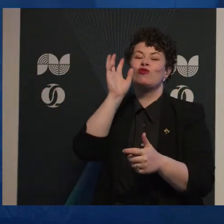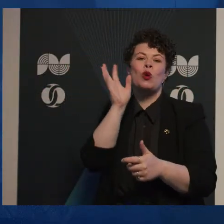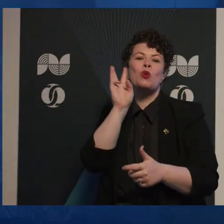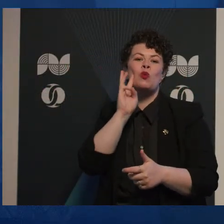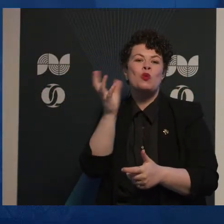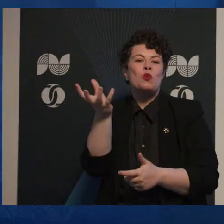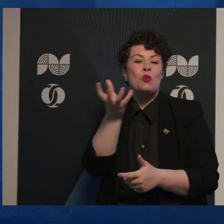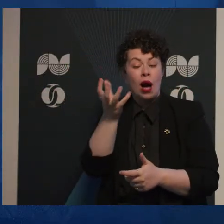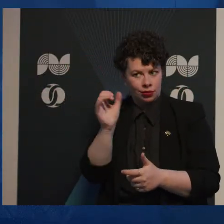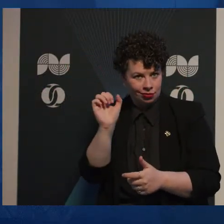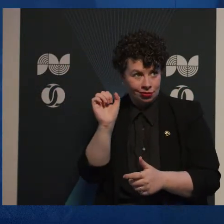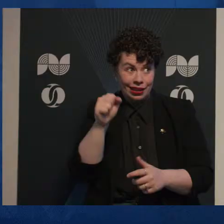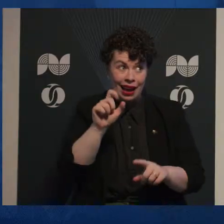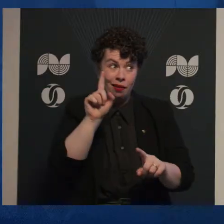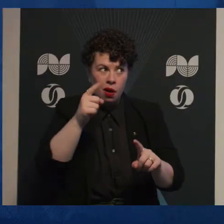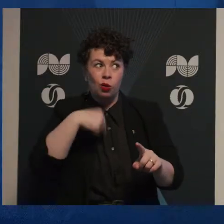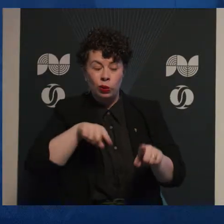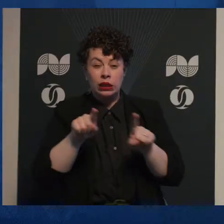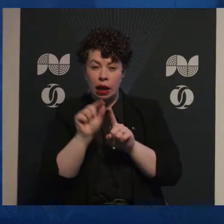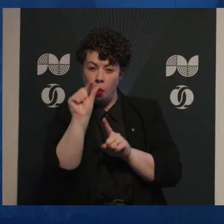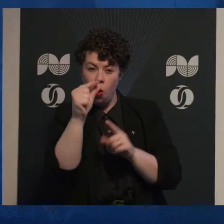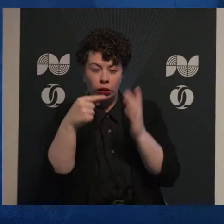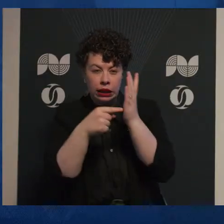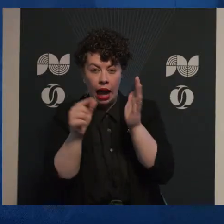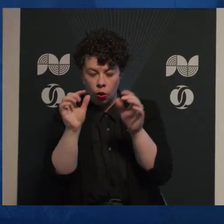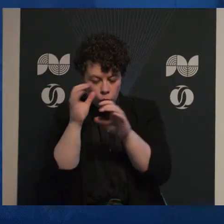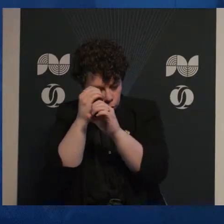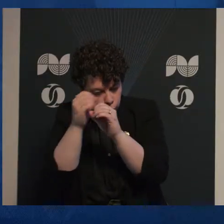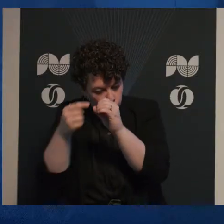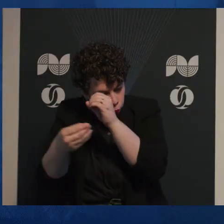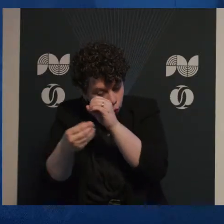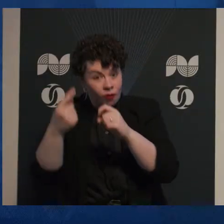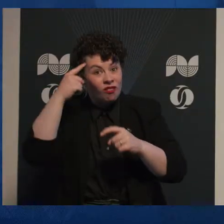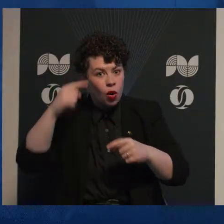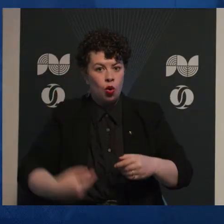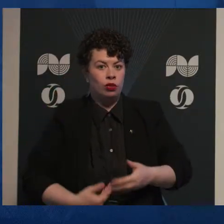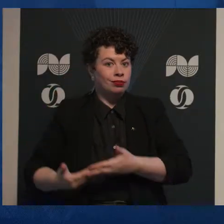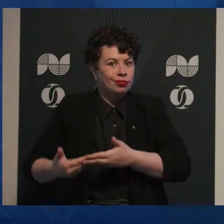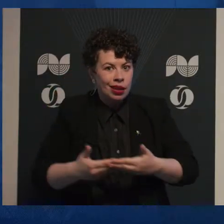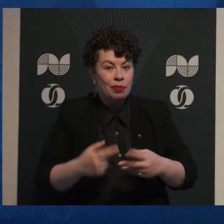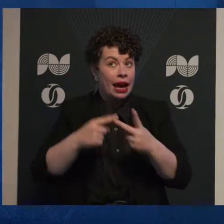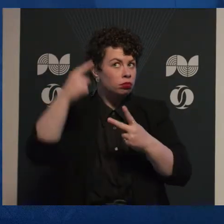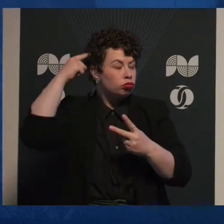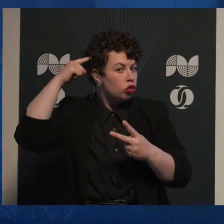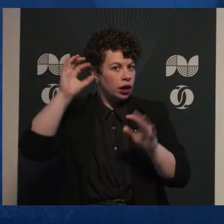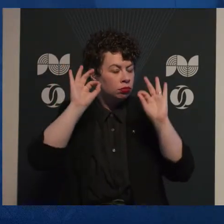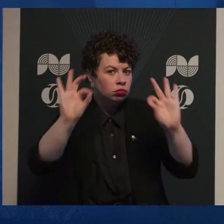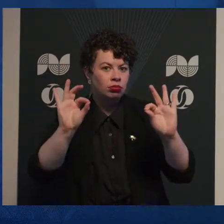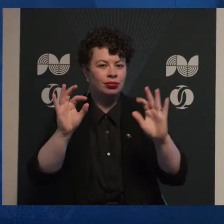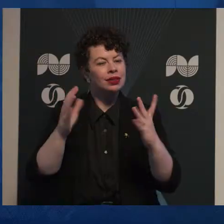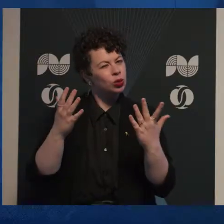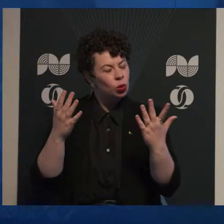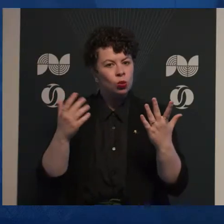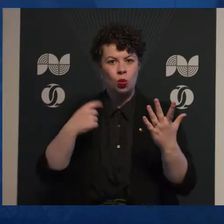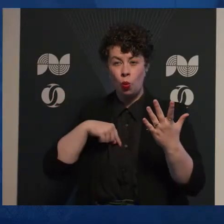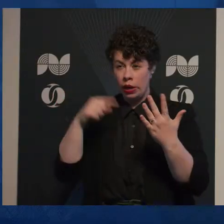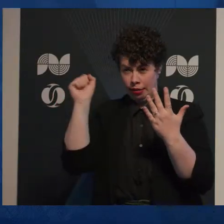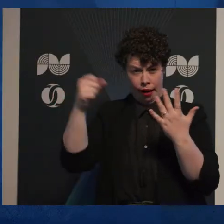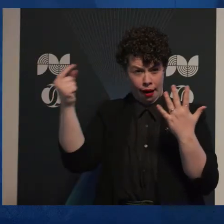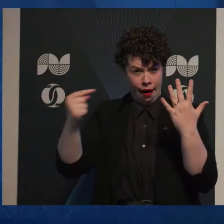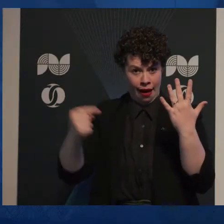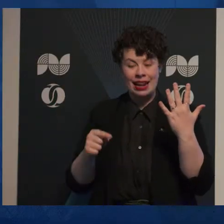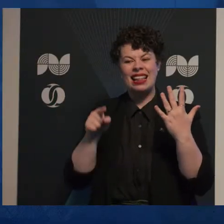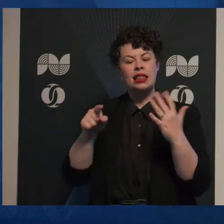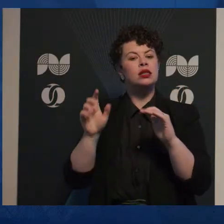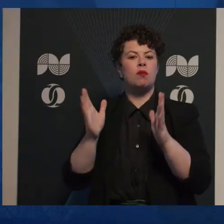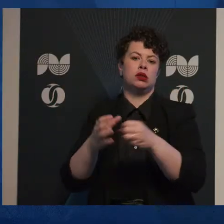that. And from the perspective of the Ministry of Economy and our partners, we need new economic sectors to diversify the economy.